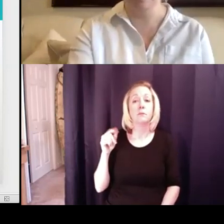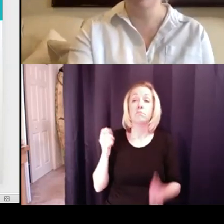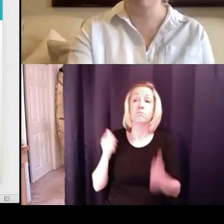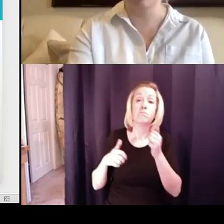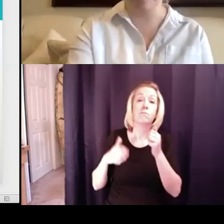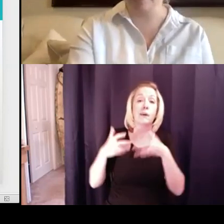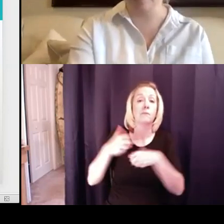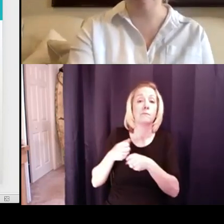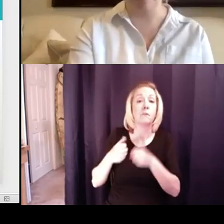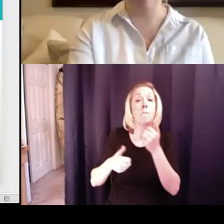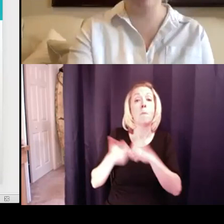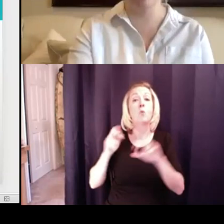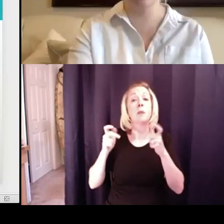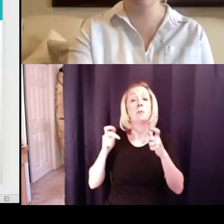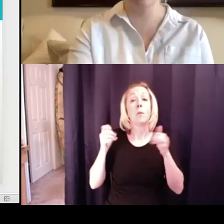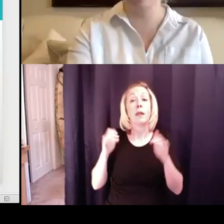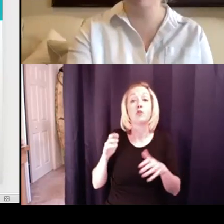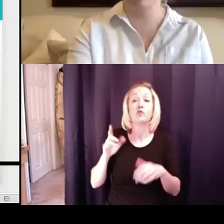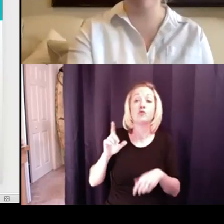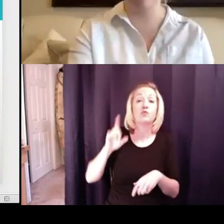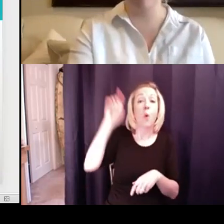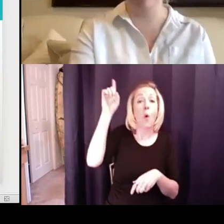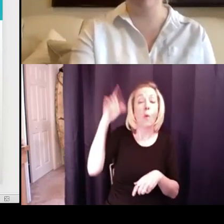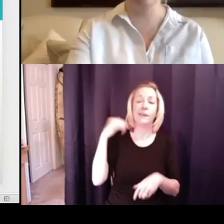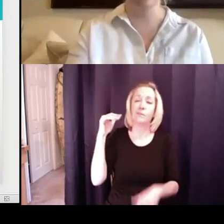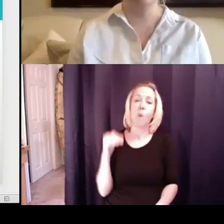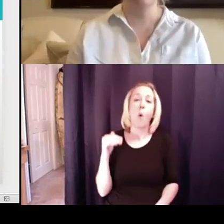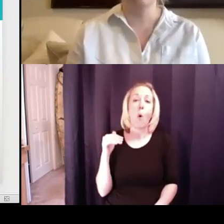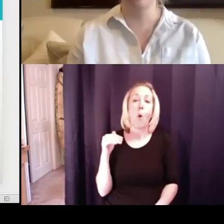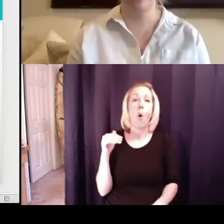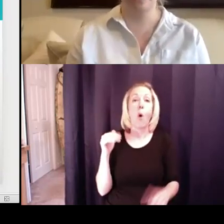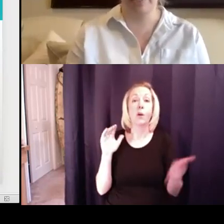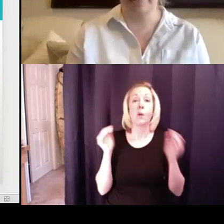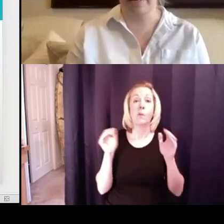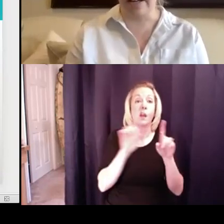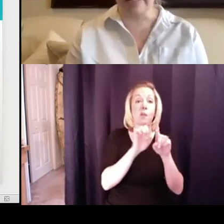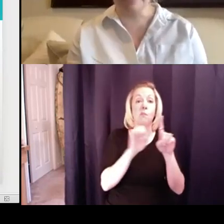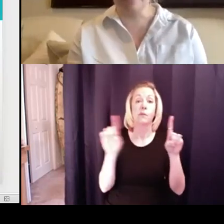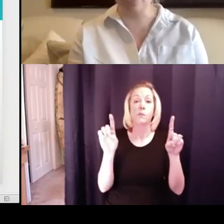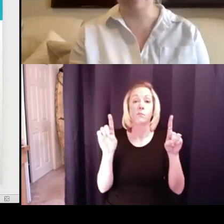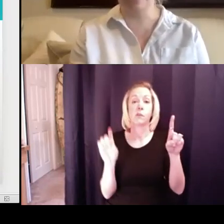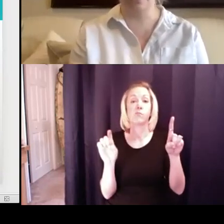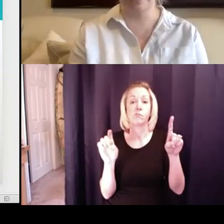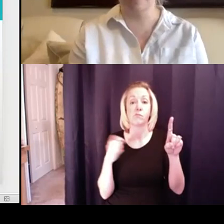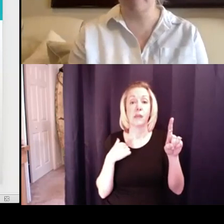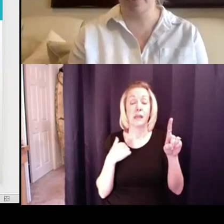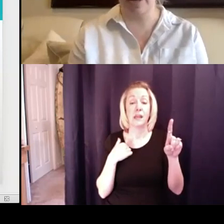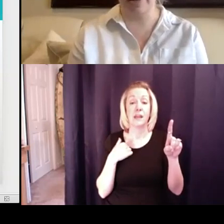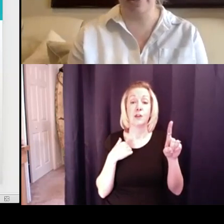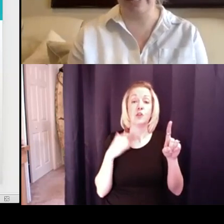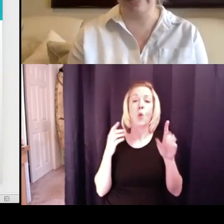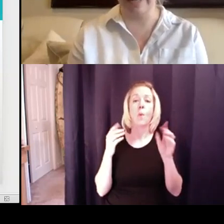tall, but I was still small. I was shorter than most basketball players. So we can work on the concept of tall and short. It's a bit